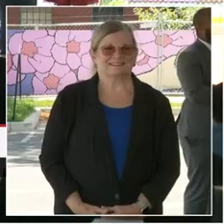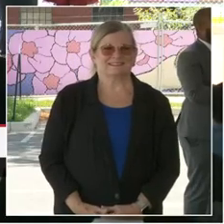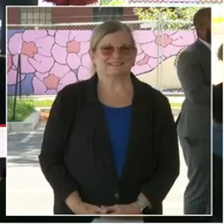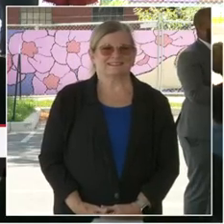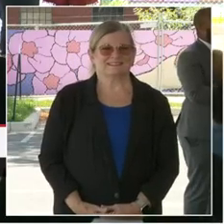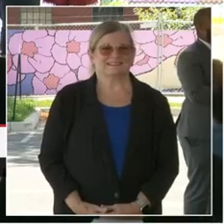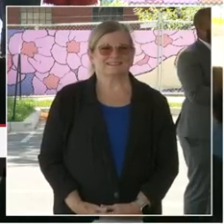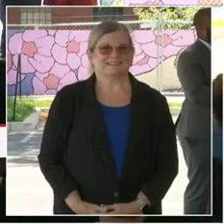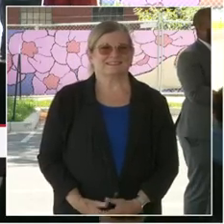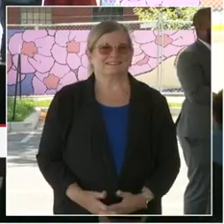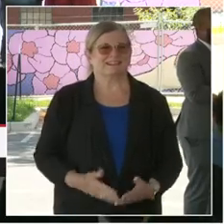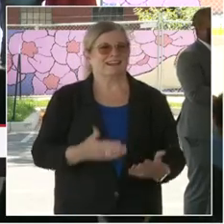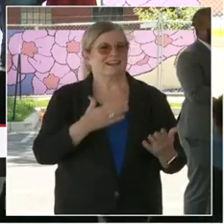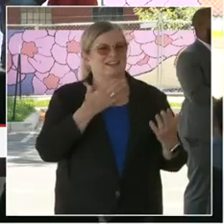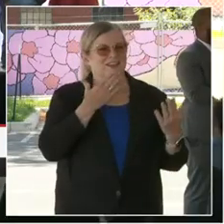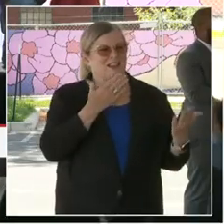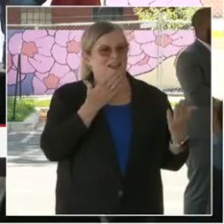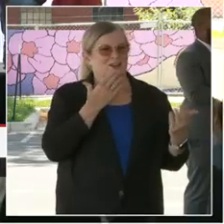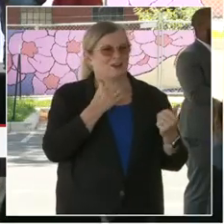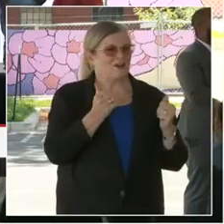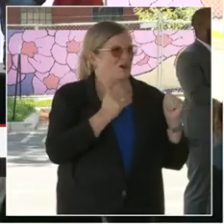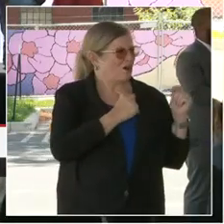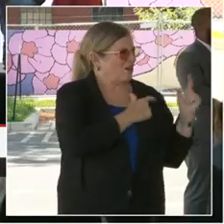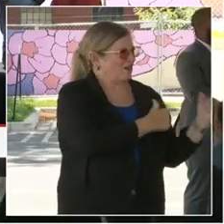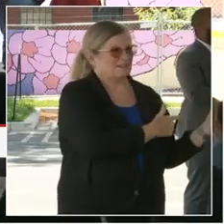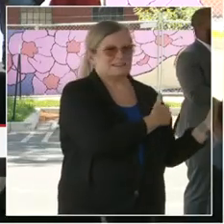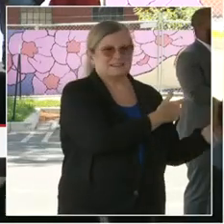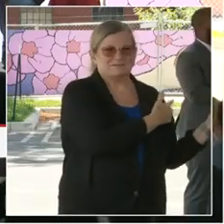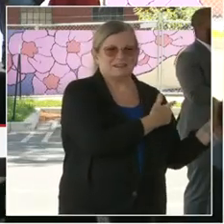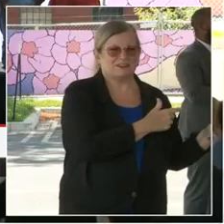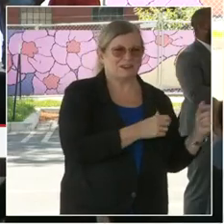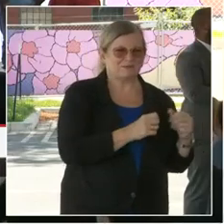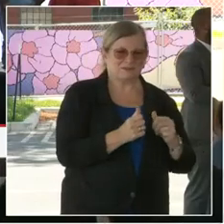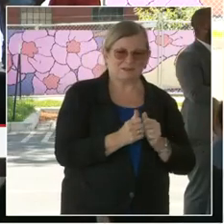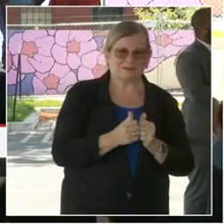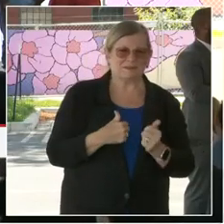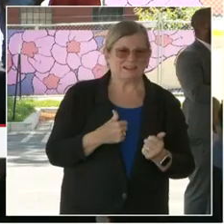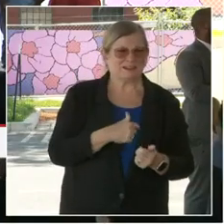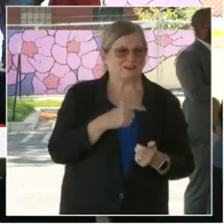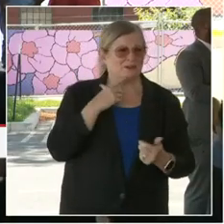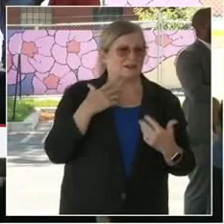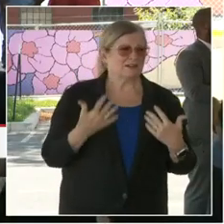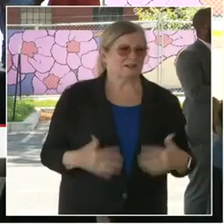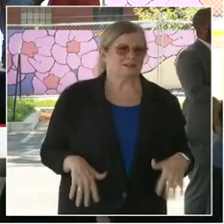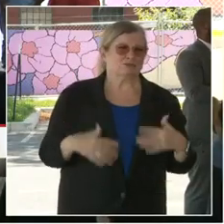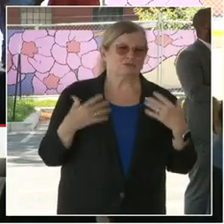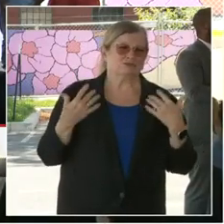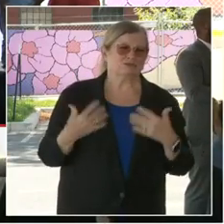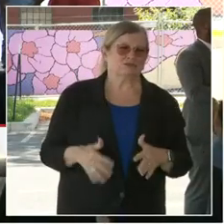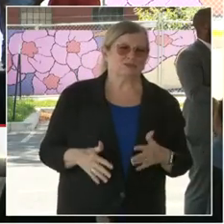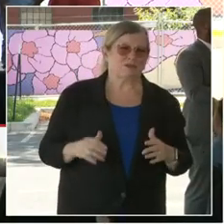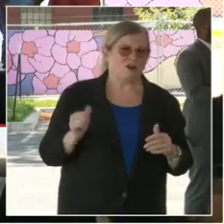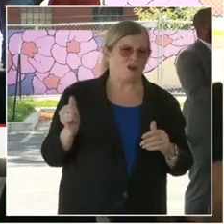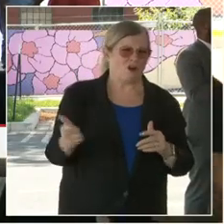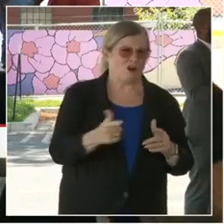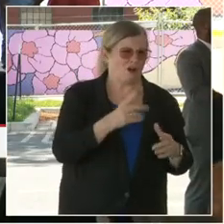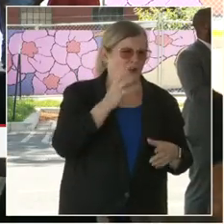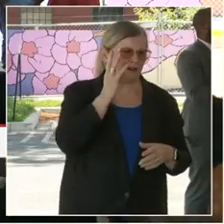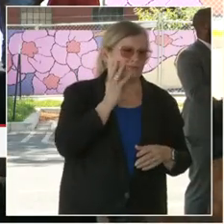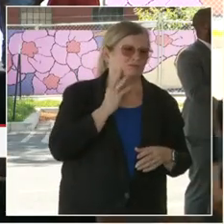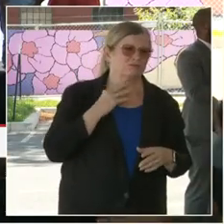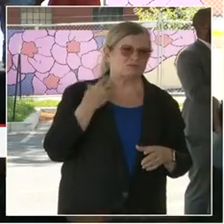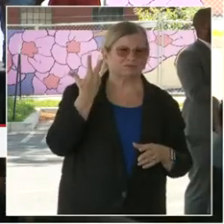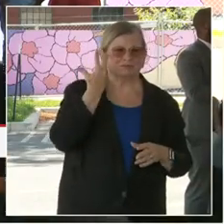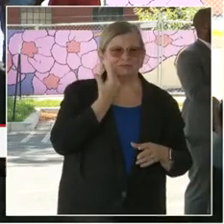Just want to say thank you to everybody that's on the stage right now. You know, we have all been through, like I said